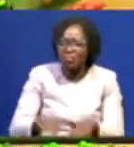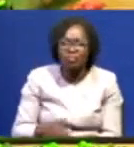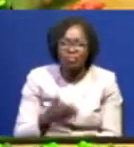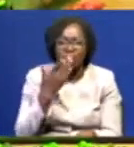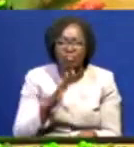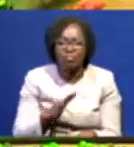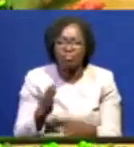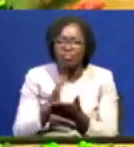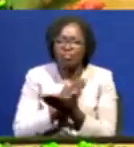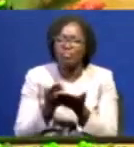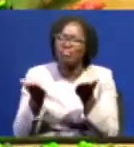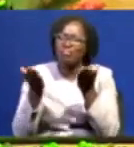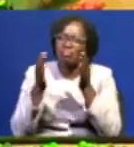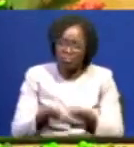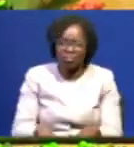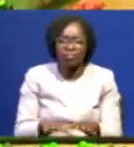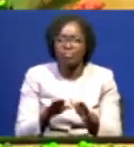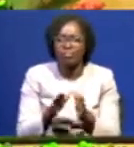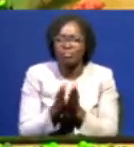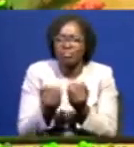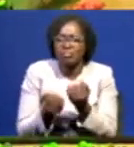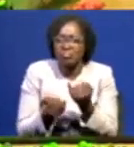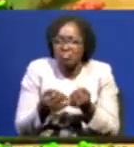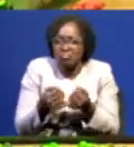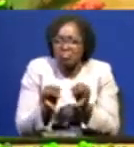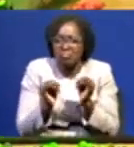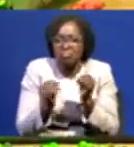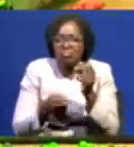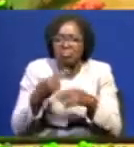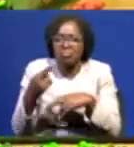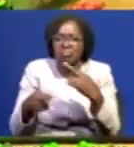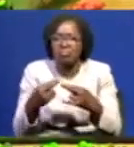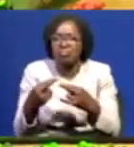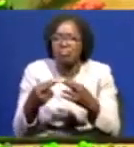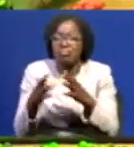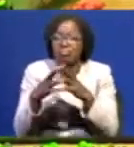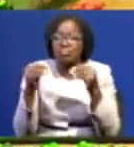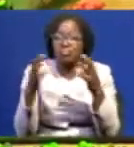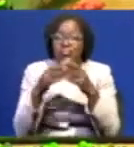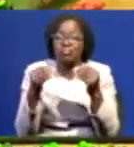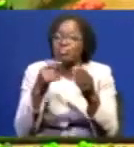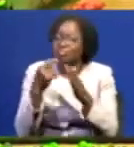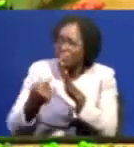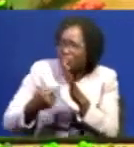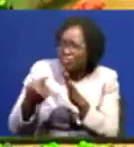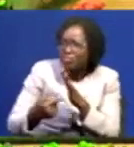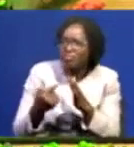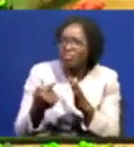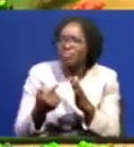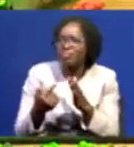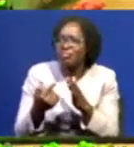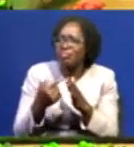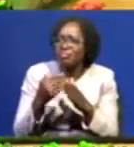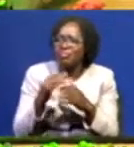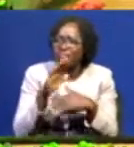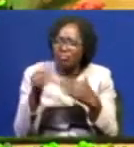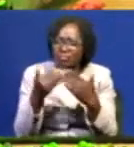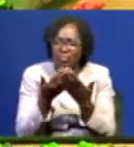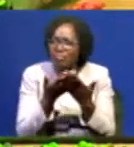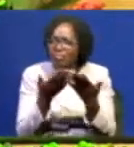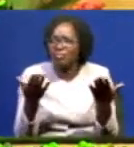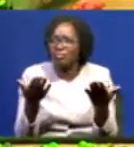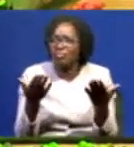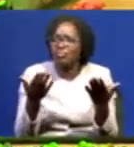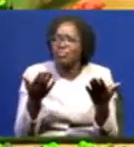sector collapse. We have tried to revive the cotton industry, we haven't managed. Pyrethrum is struggling. All these are low, they are not